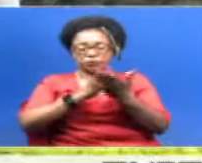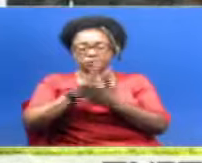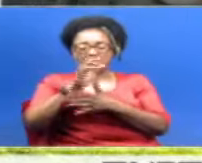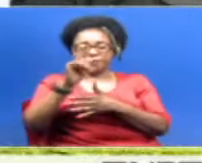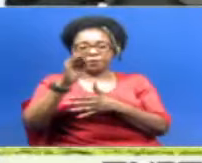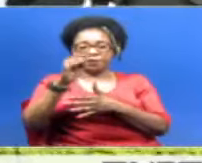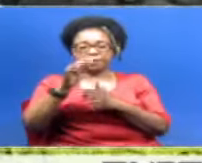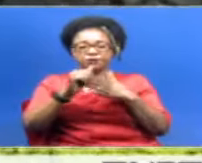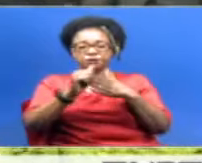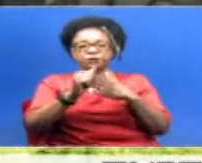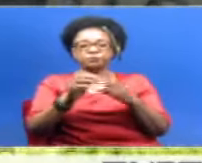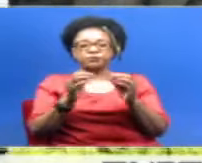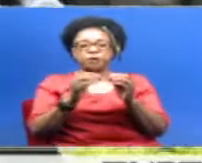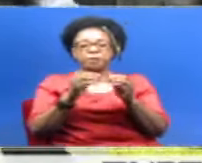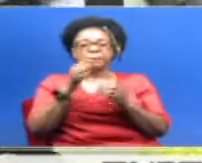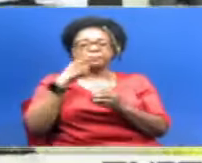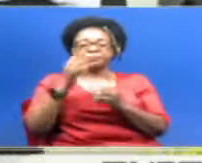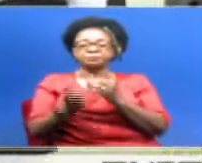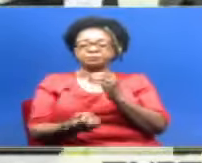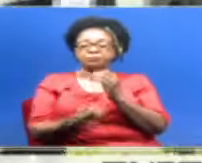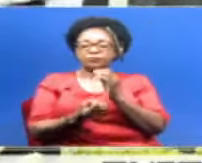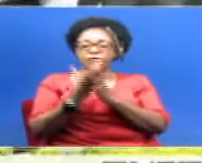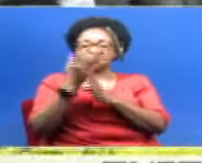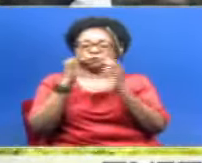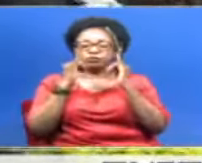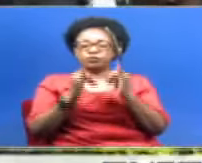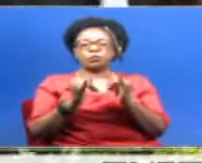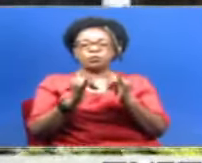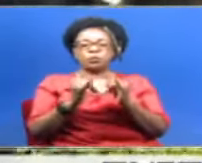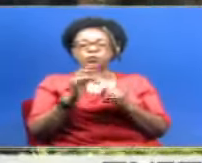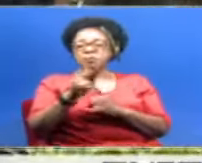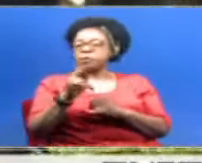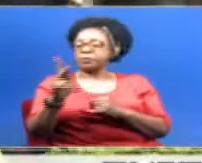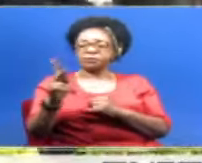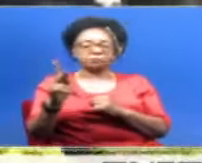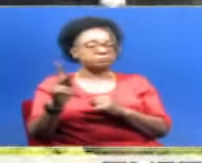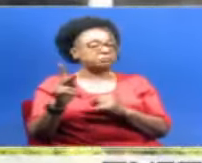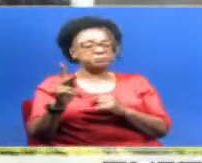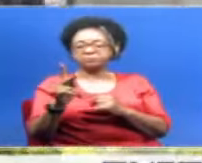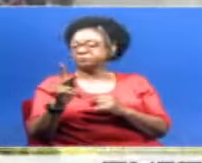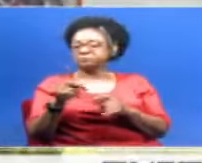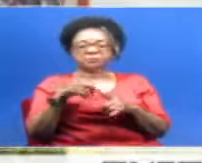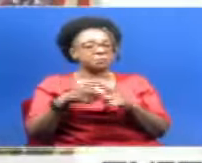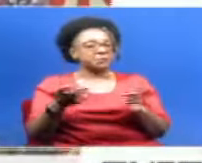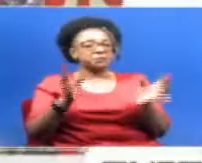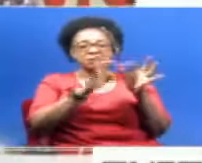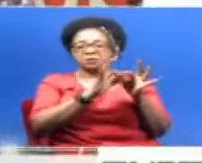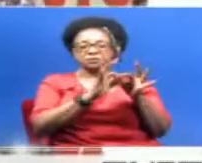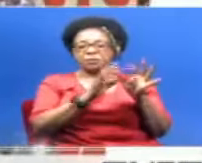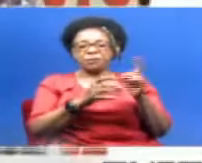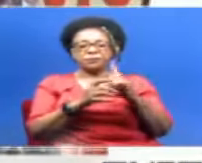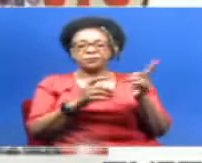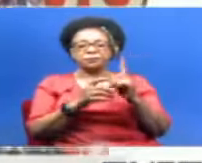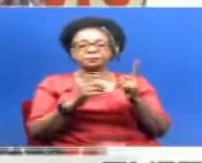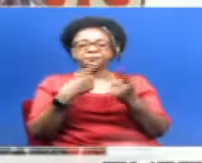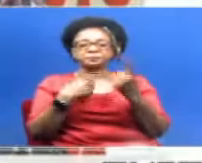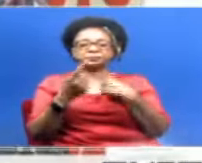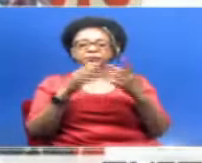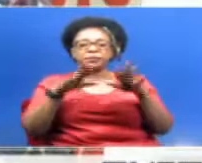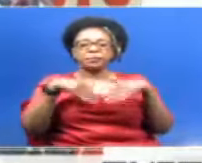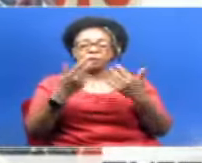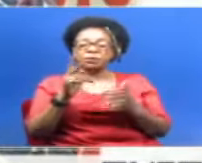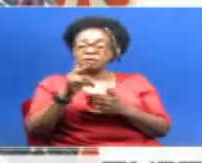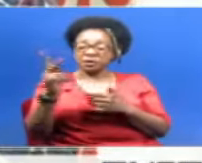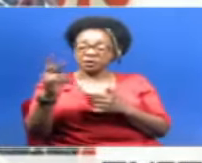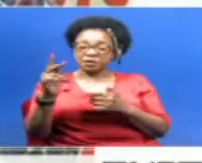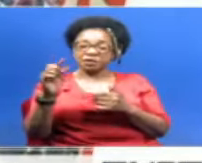new formation is not in Kenya Kwanza, but not necessarily in Azimio. We are talking about the KK regime. They